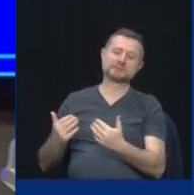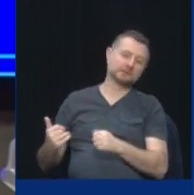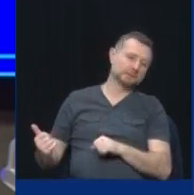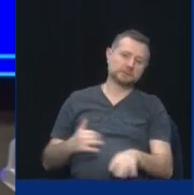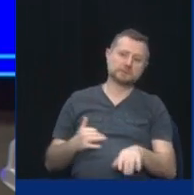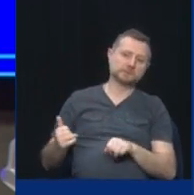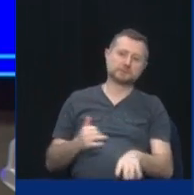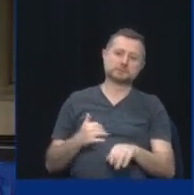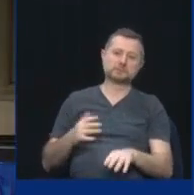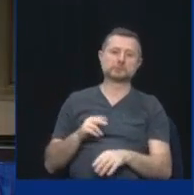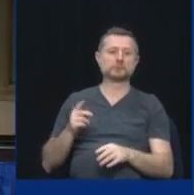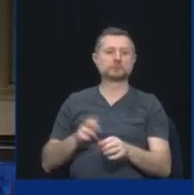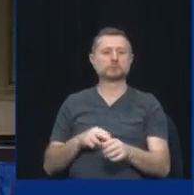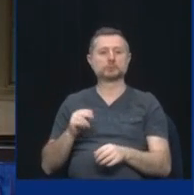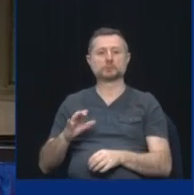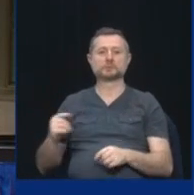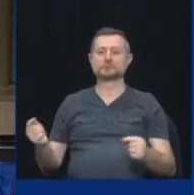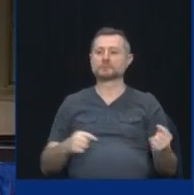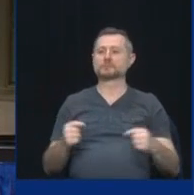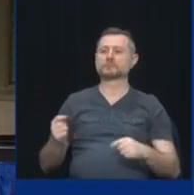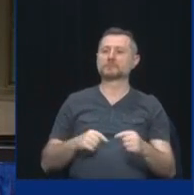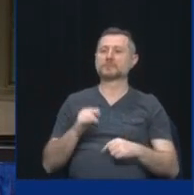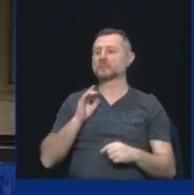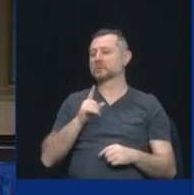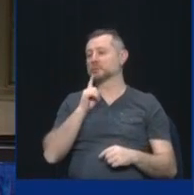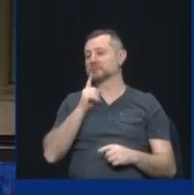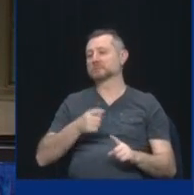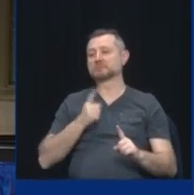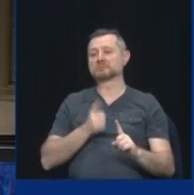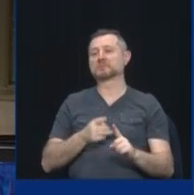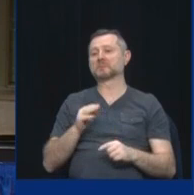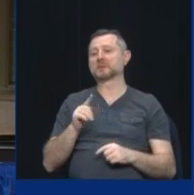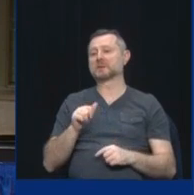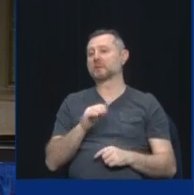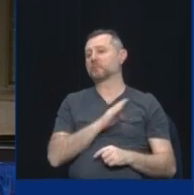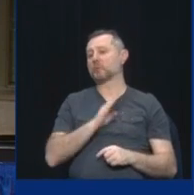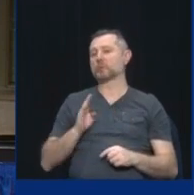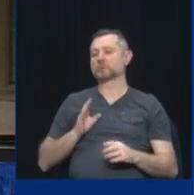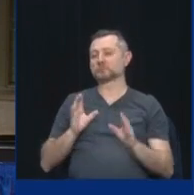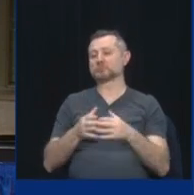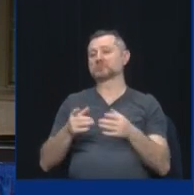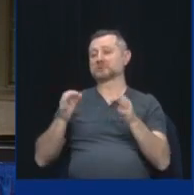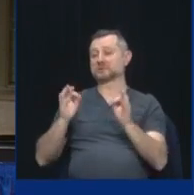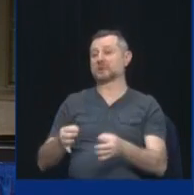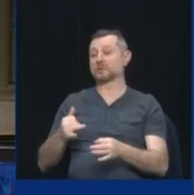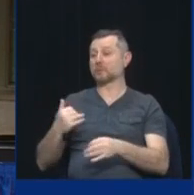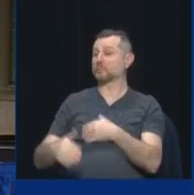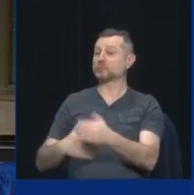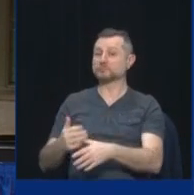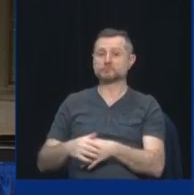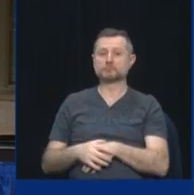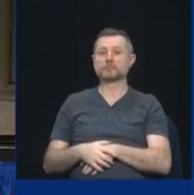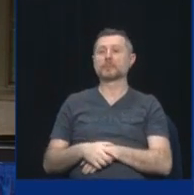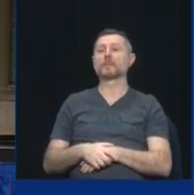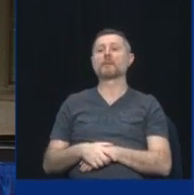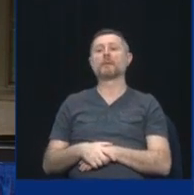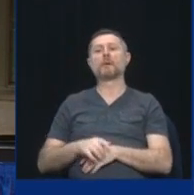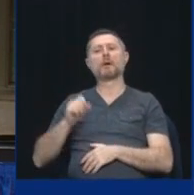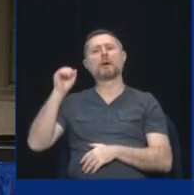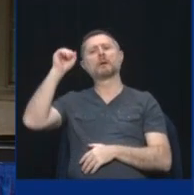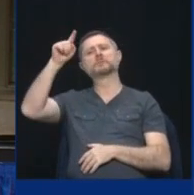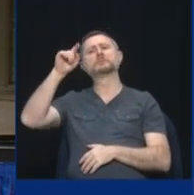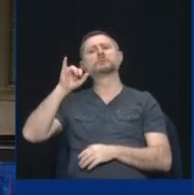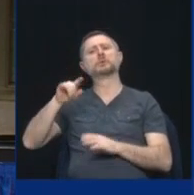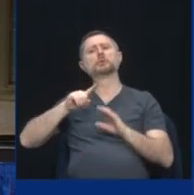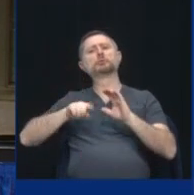to come back to New York. Ultimately, that's an MTA board decision, but that process is underway. Thank you. this tunnel along the 2nd